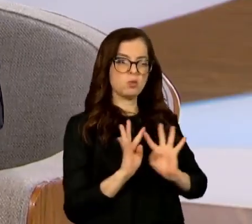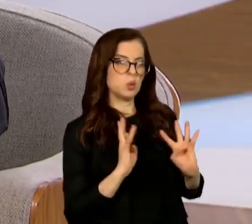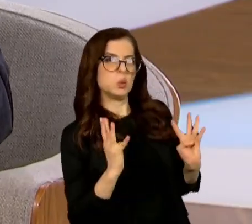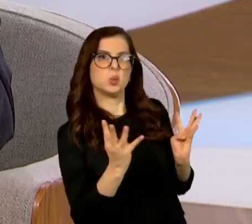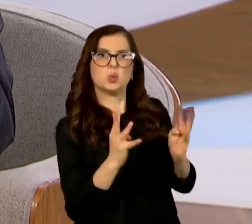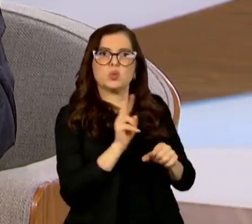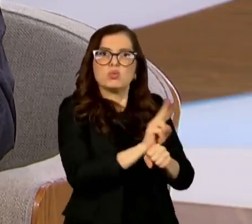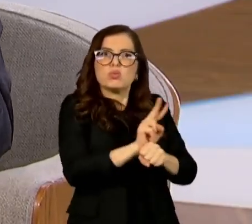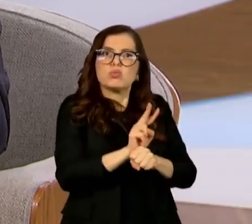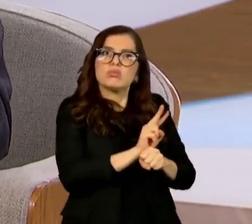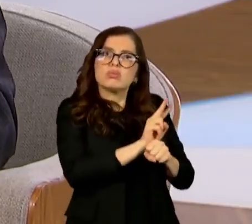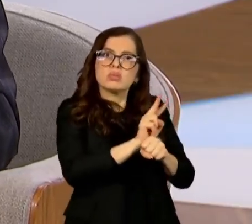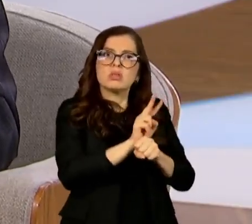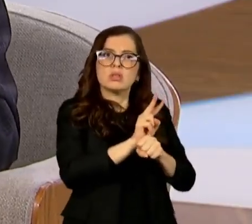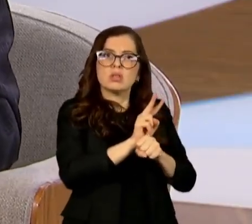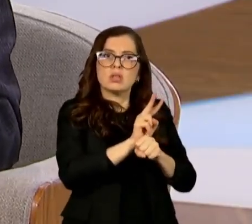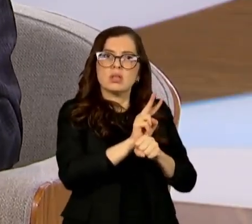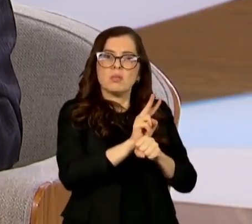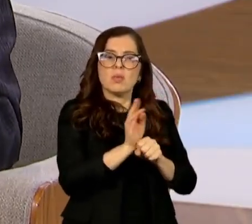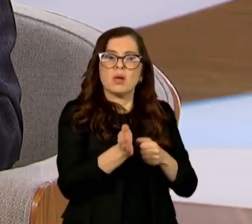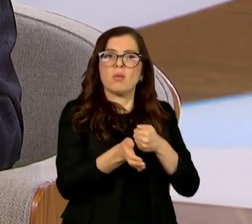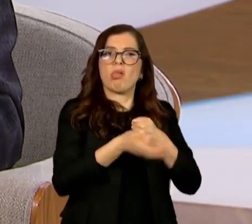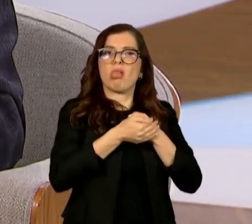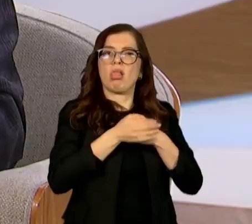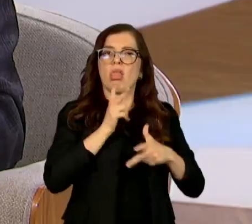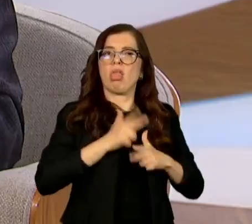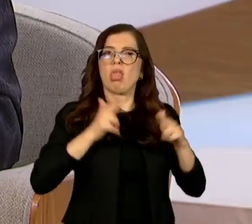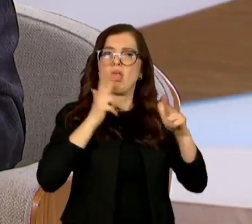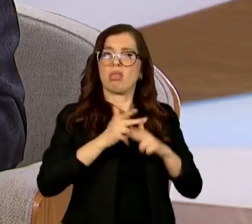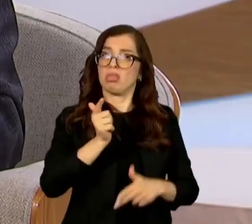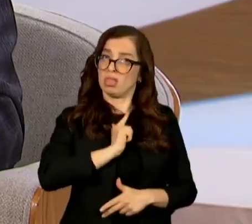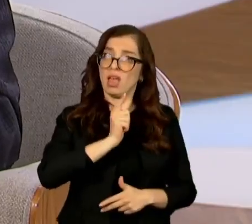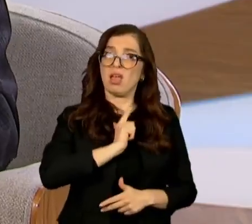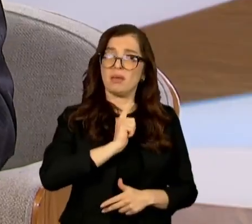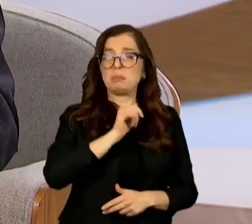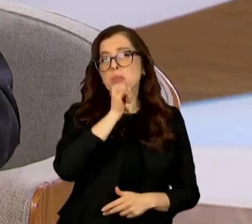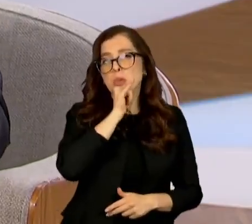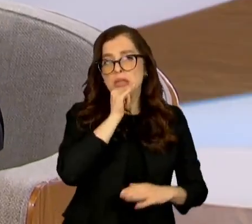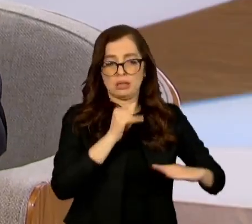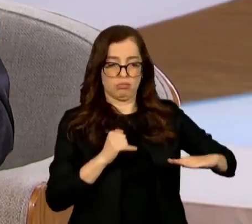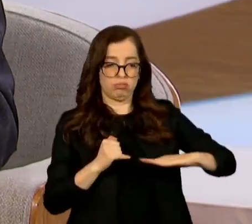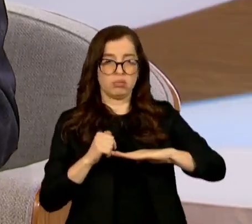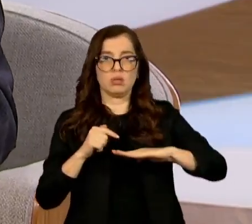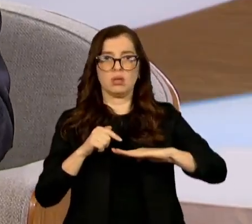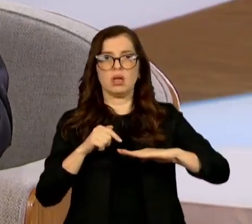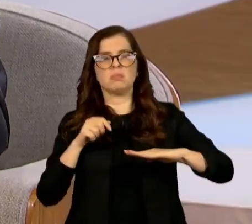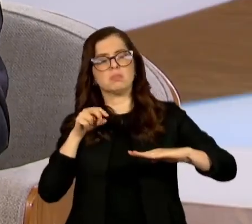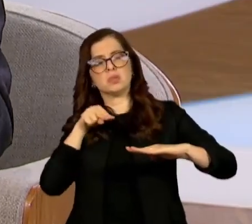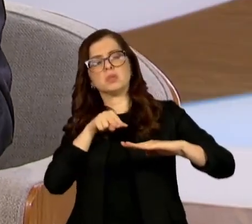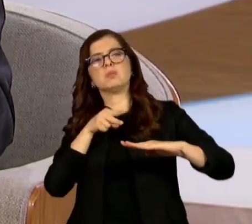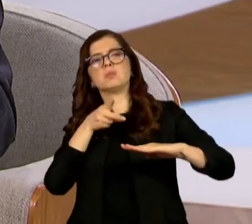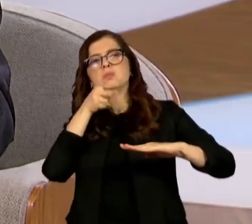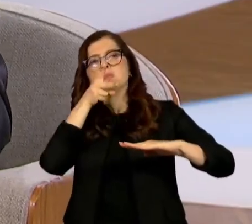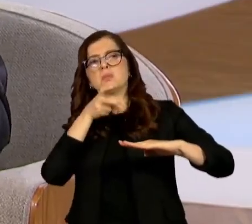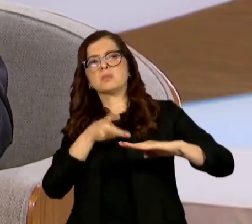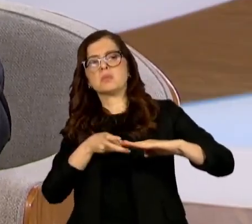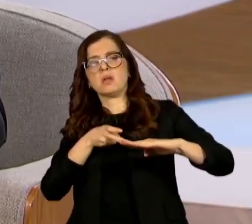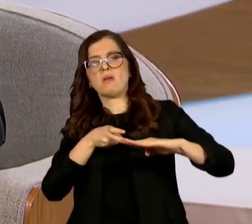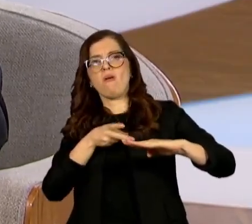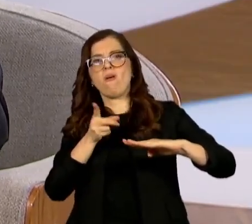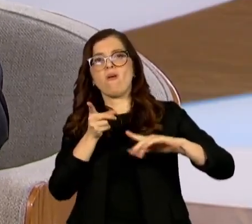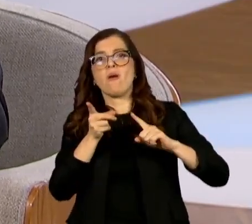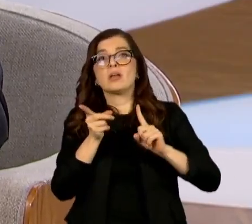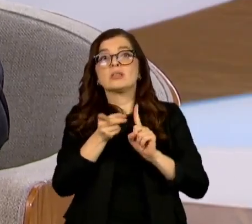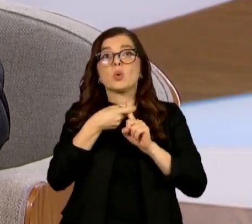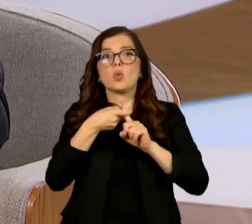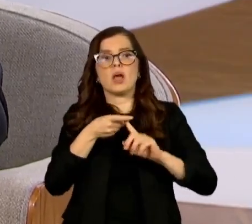kind of a secret police with masked agents and coming out of unmarked cars, abducting people in the